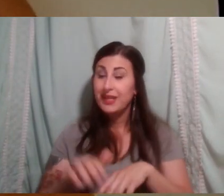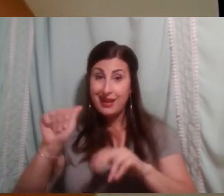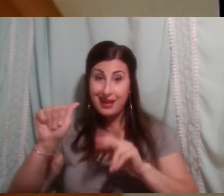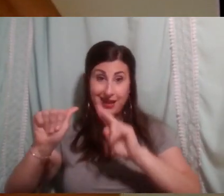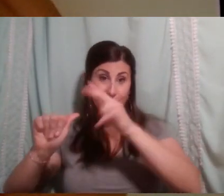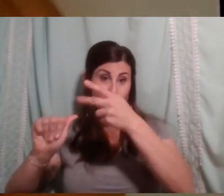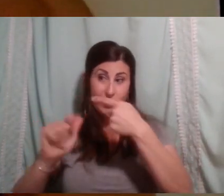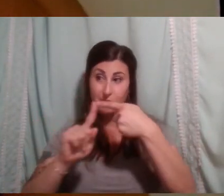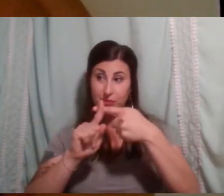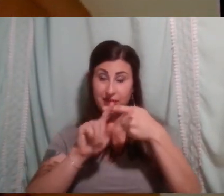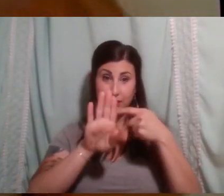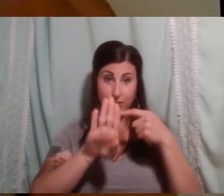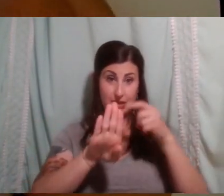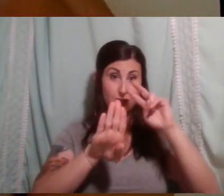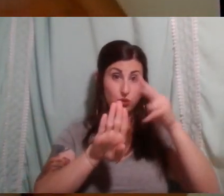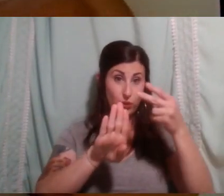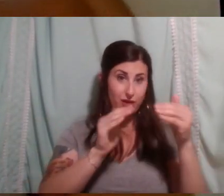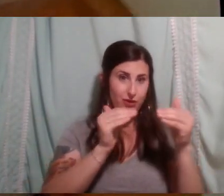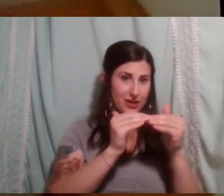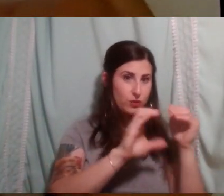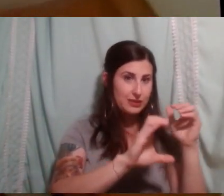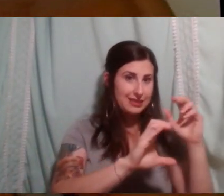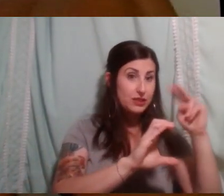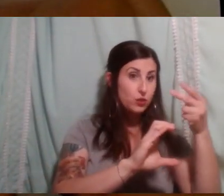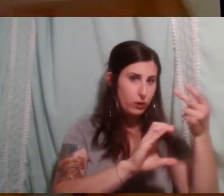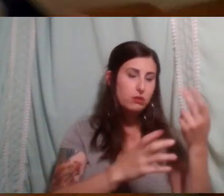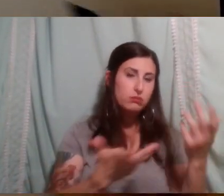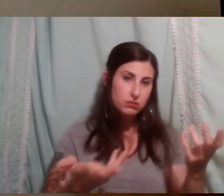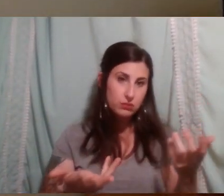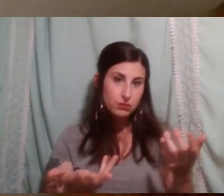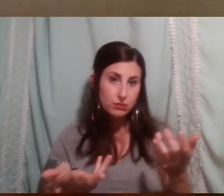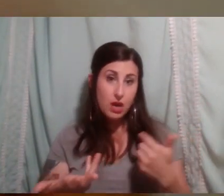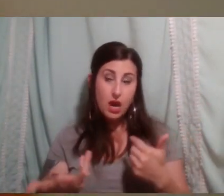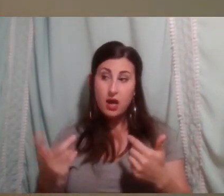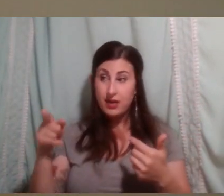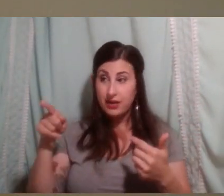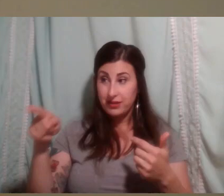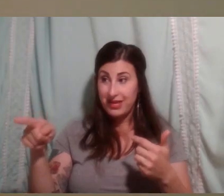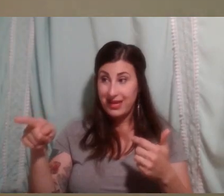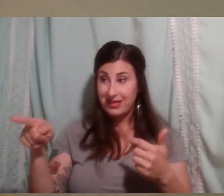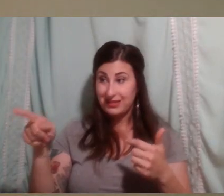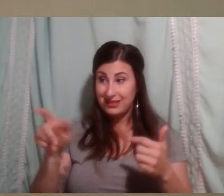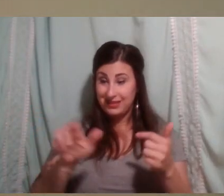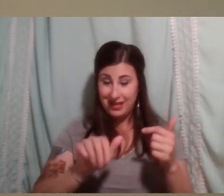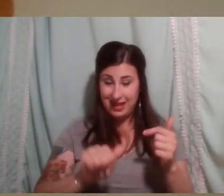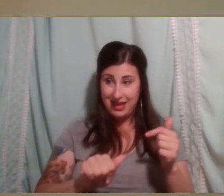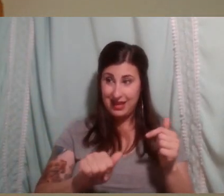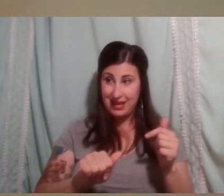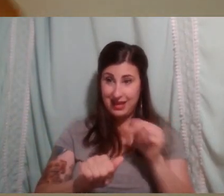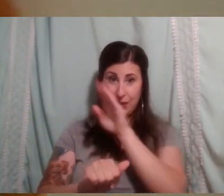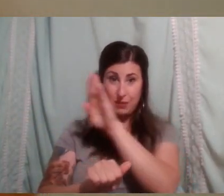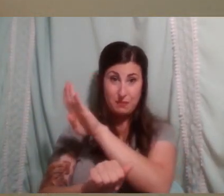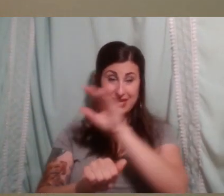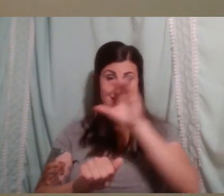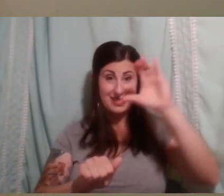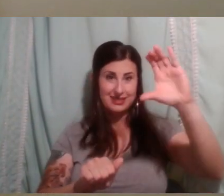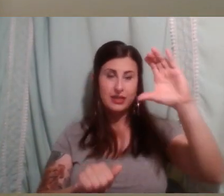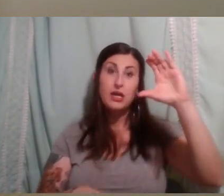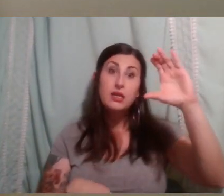do a squared plus b squared equals c squared. I'm going to say this is a, this is b, and this is